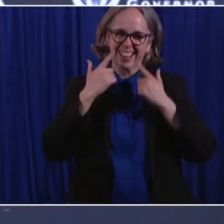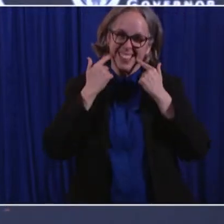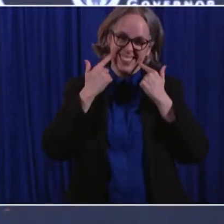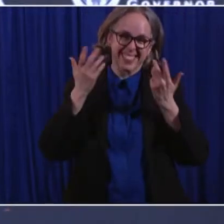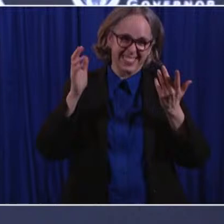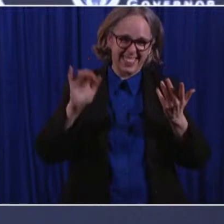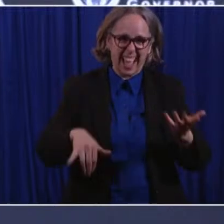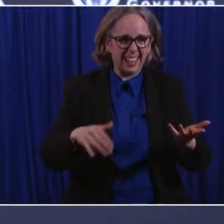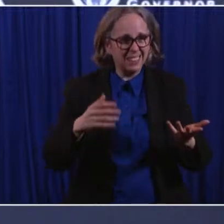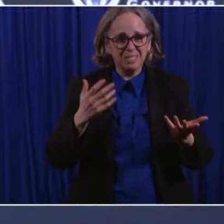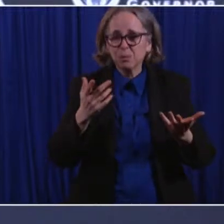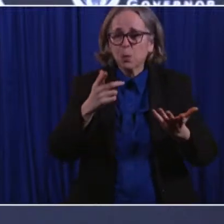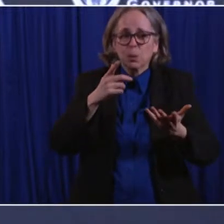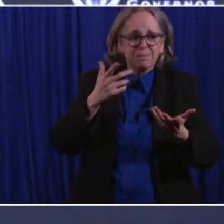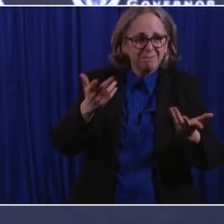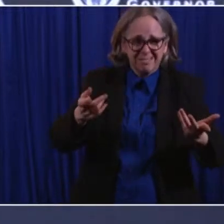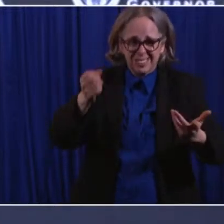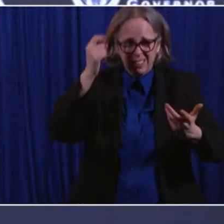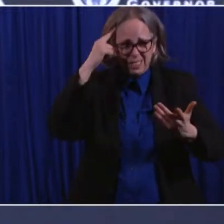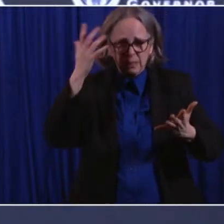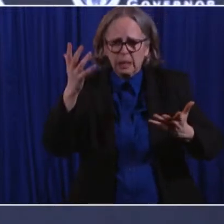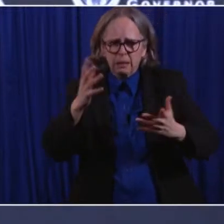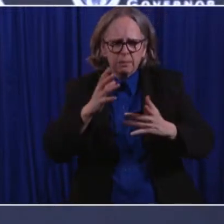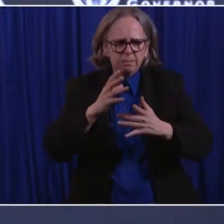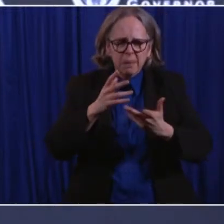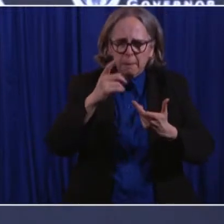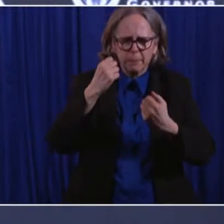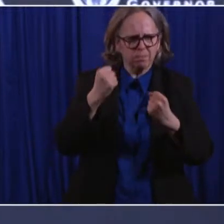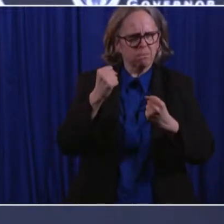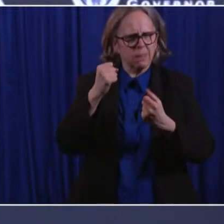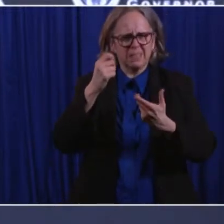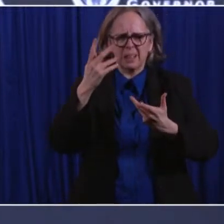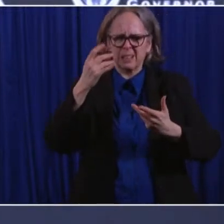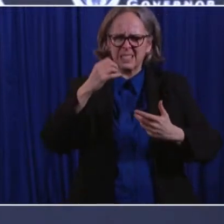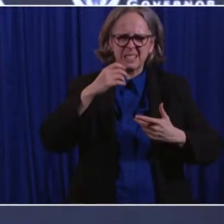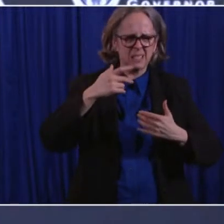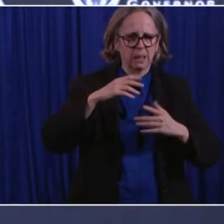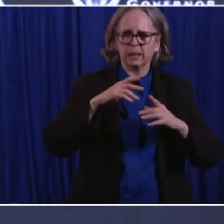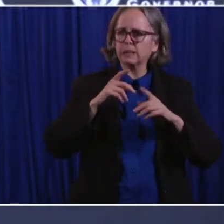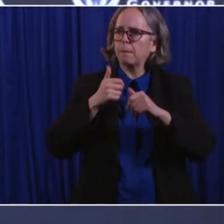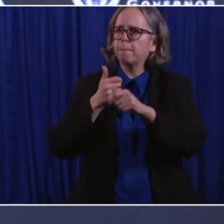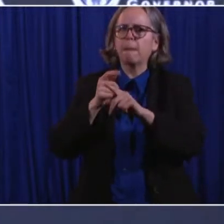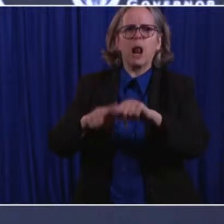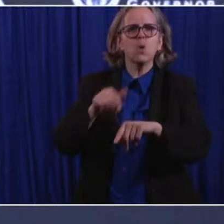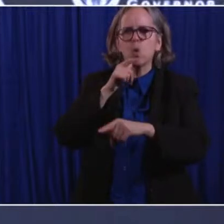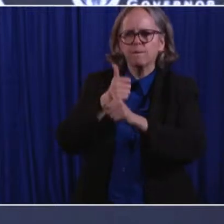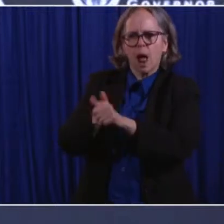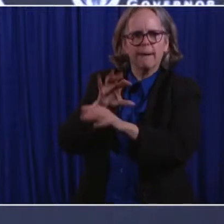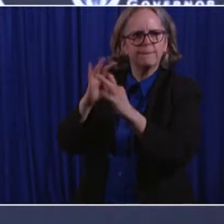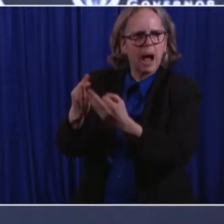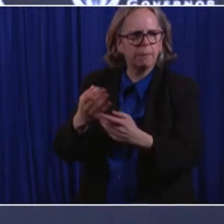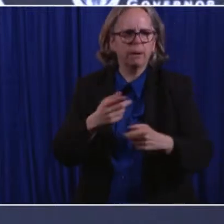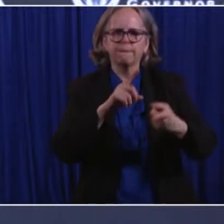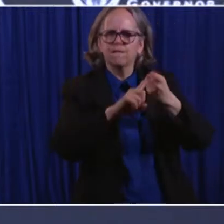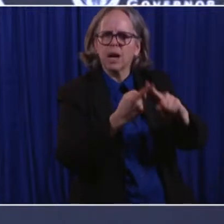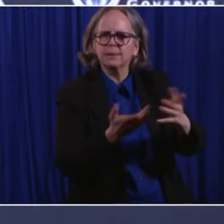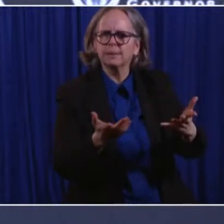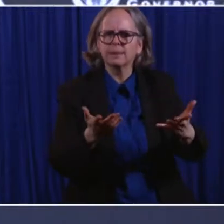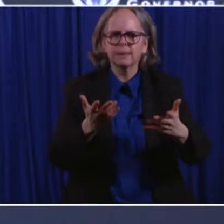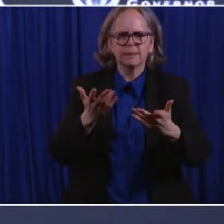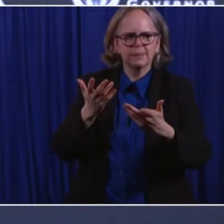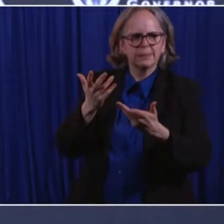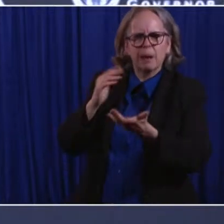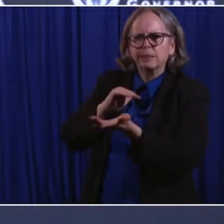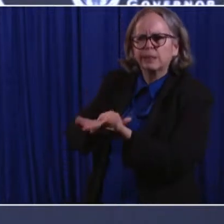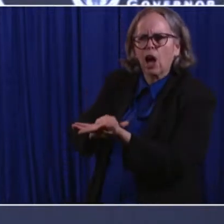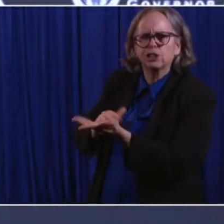spouses, our family members, and our friends, as well as our doctor. And that's really who's going to make a big